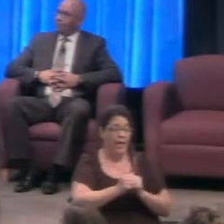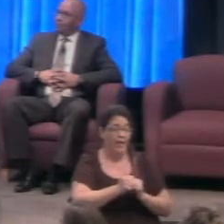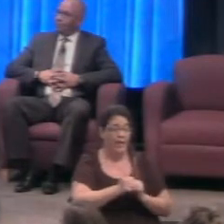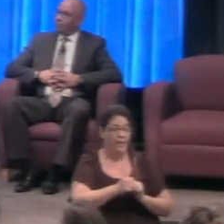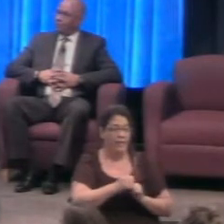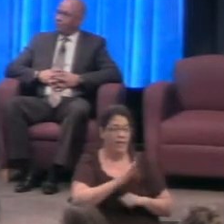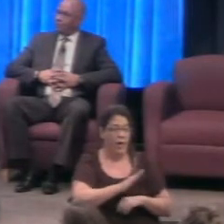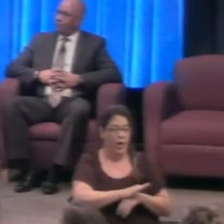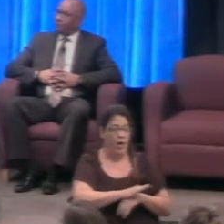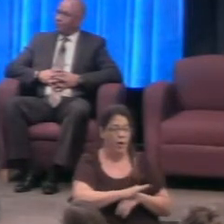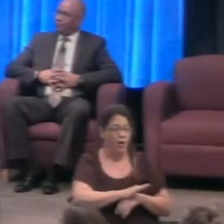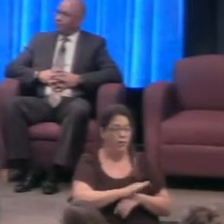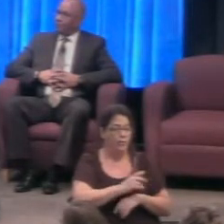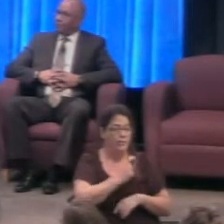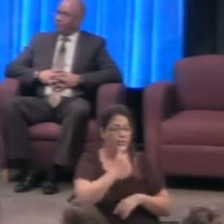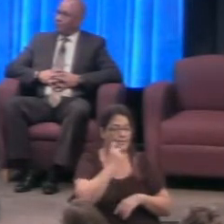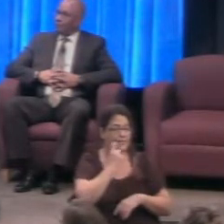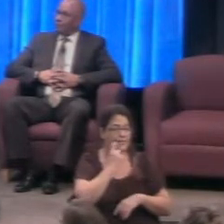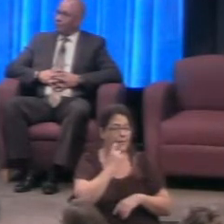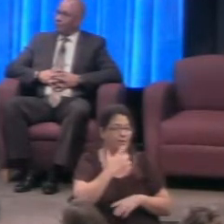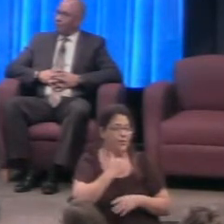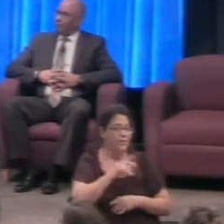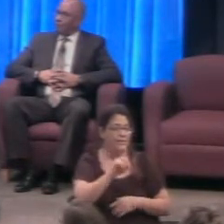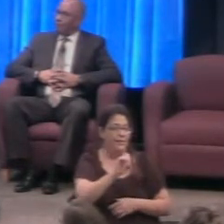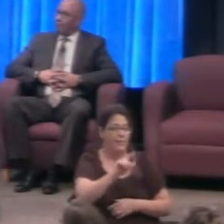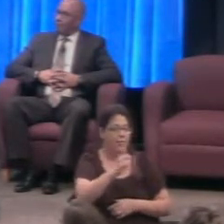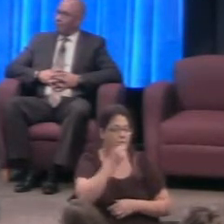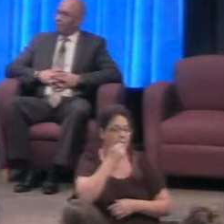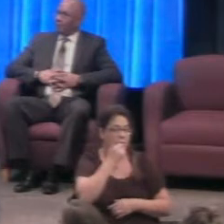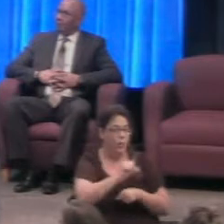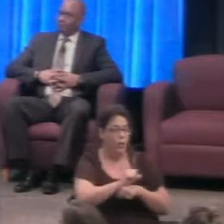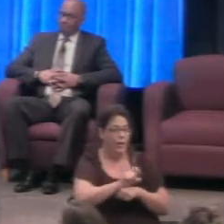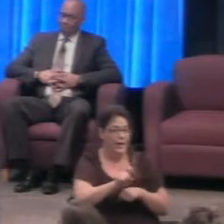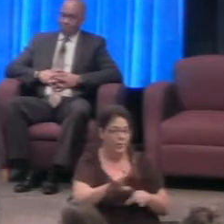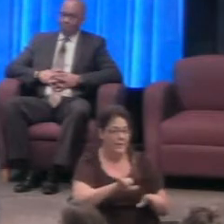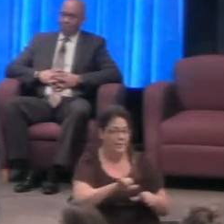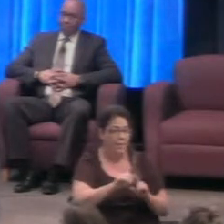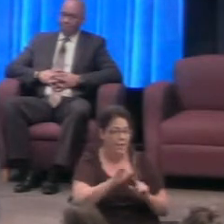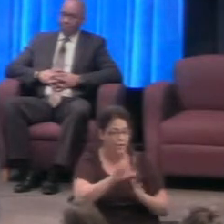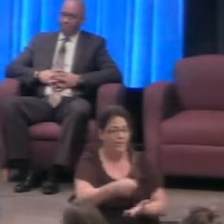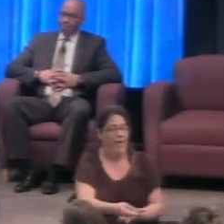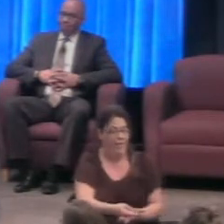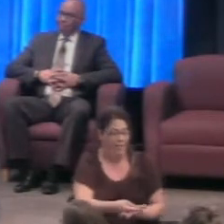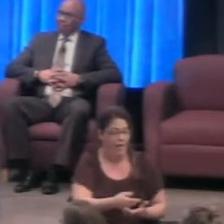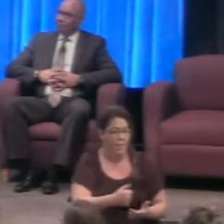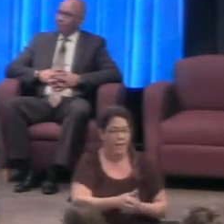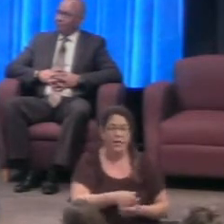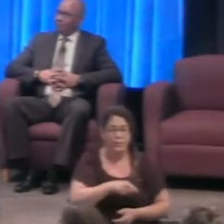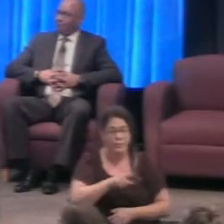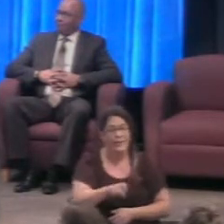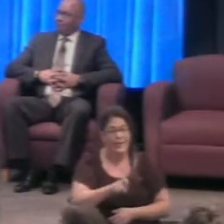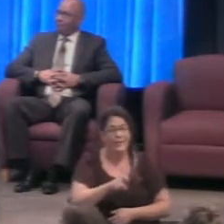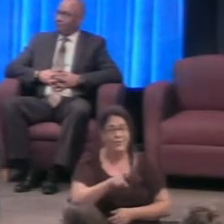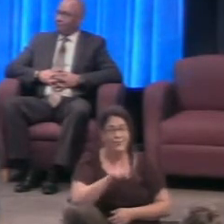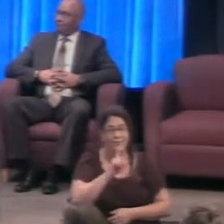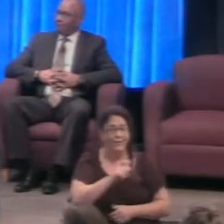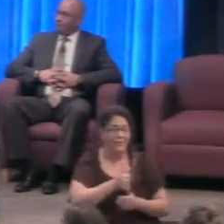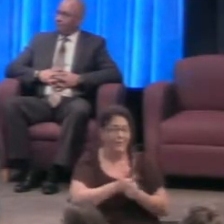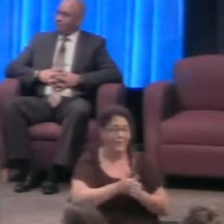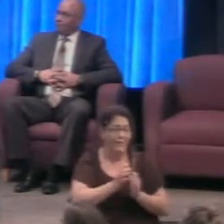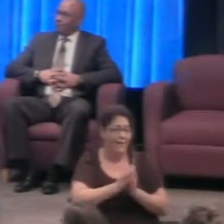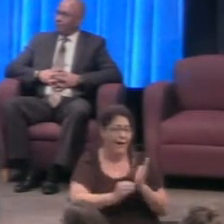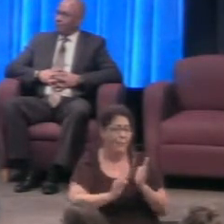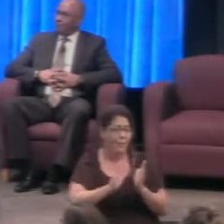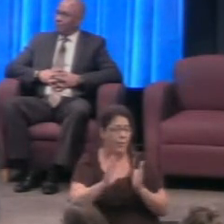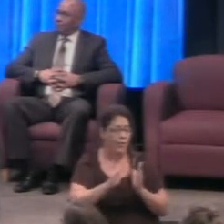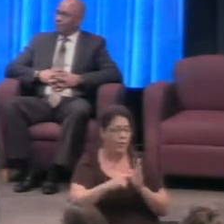dental work to be done, she was there cranking it out and doing her job. Someone you should emulate. The